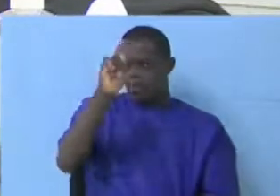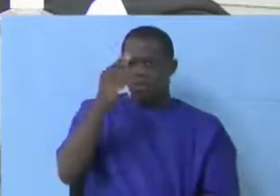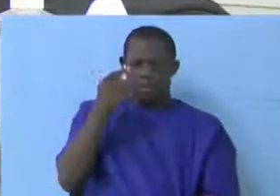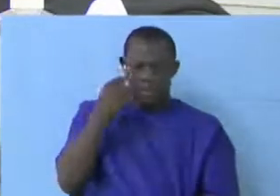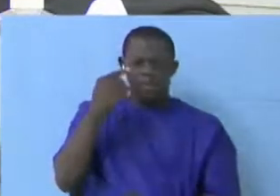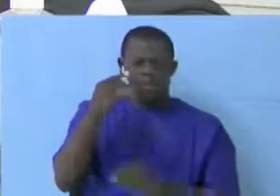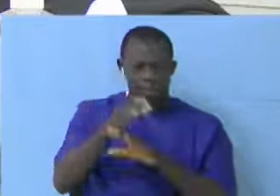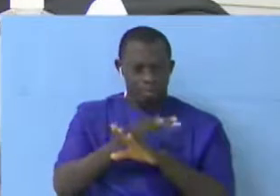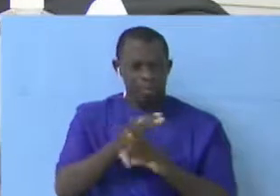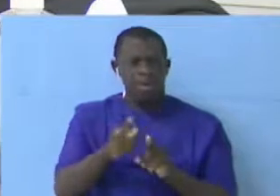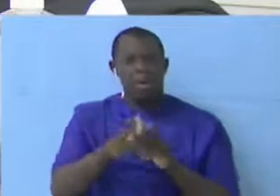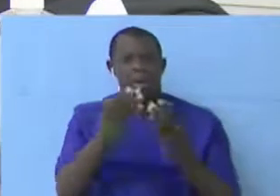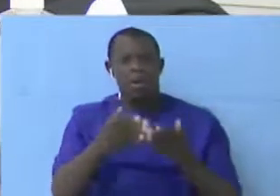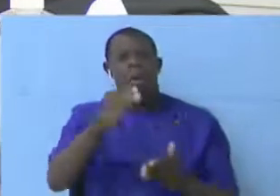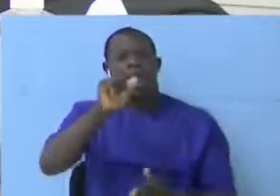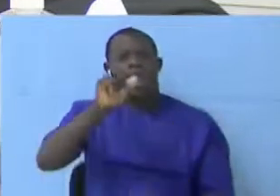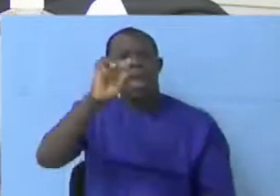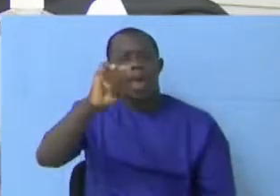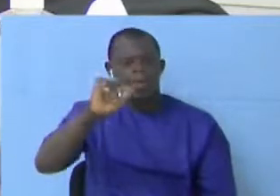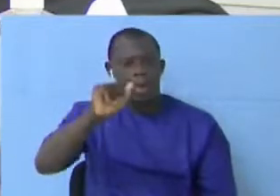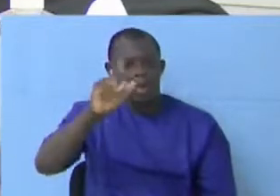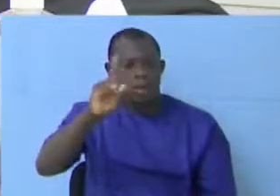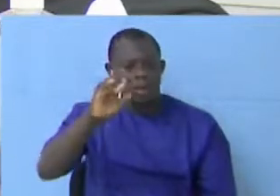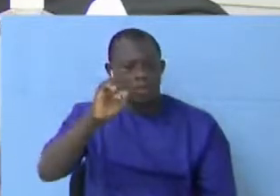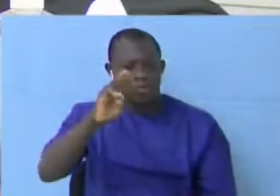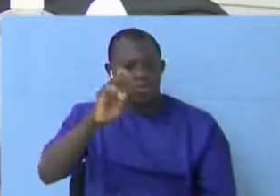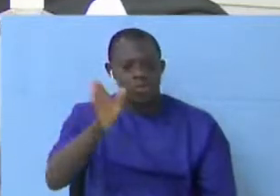And Amadou Sow is an uncle.